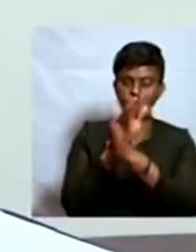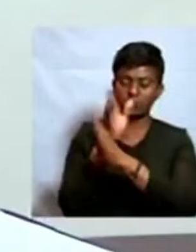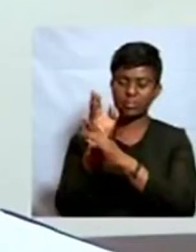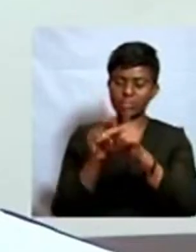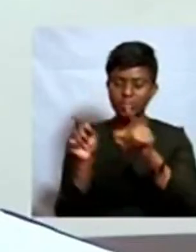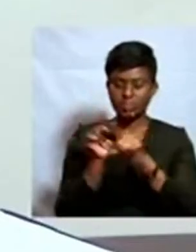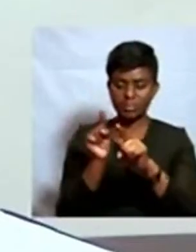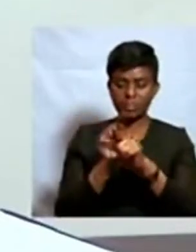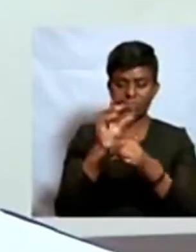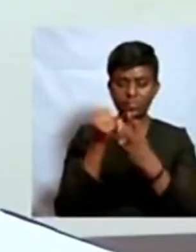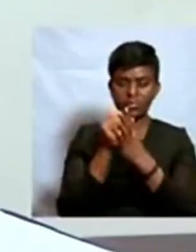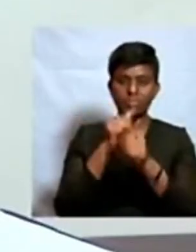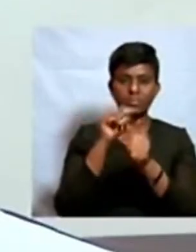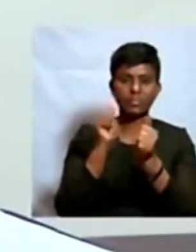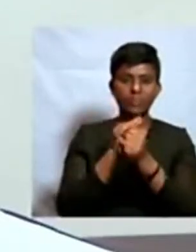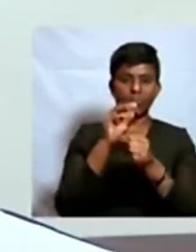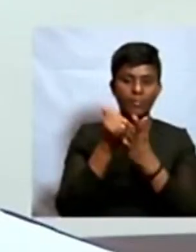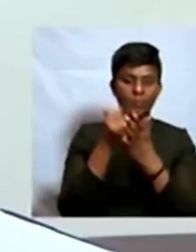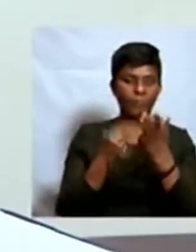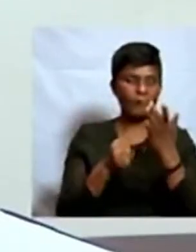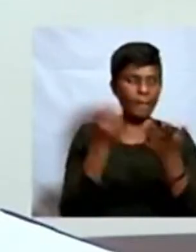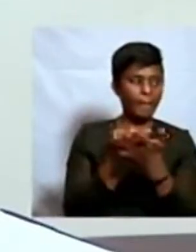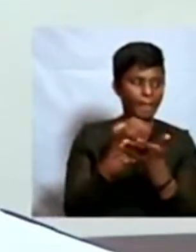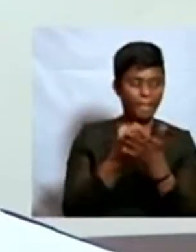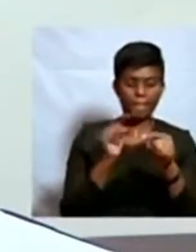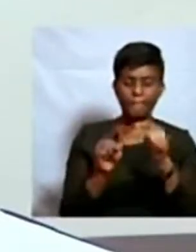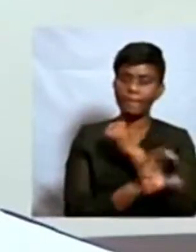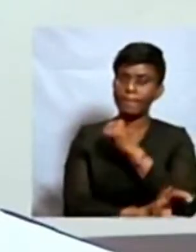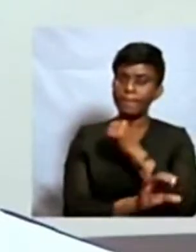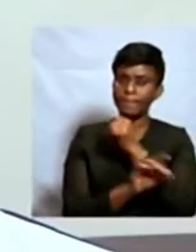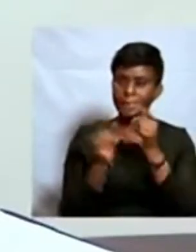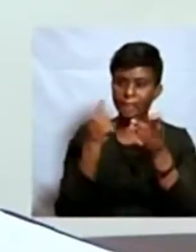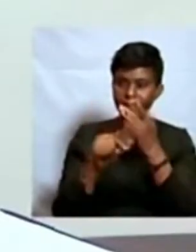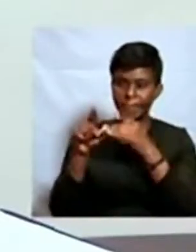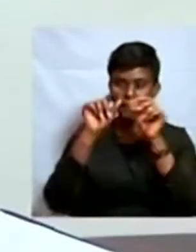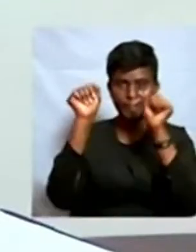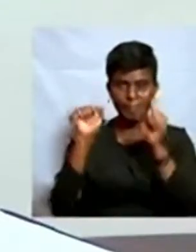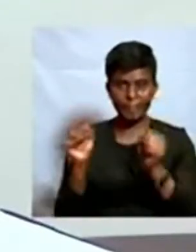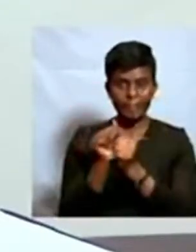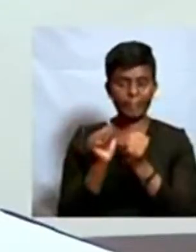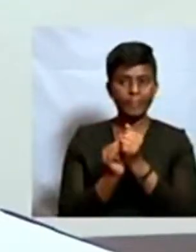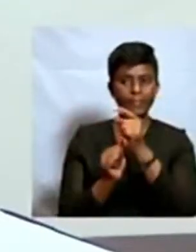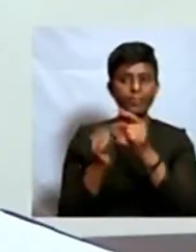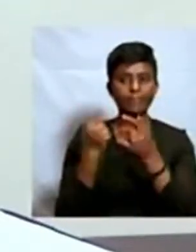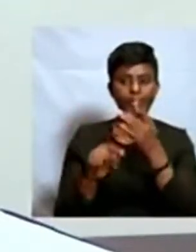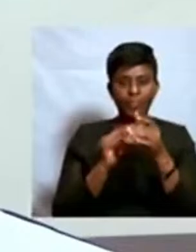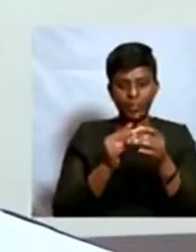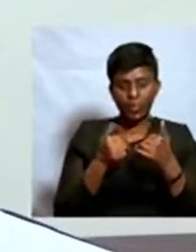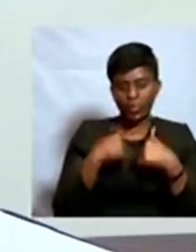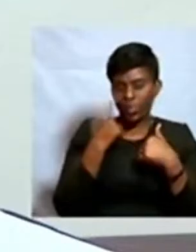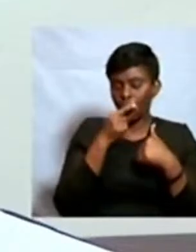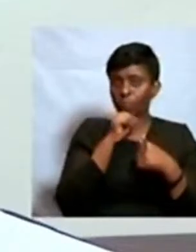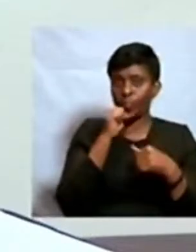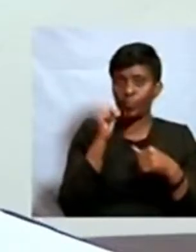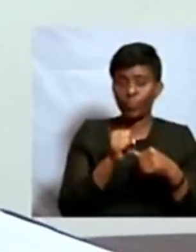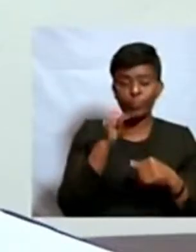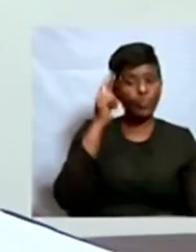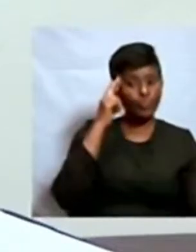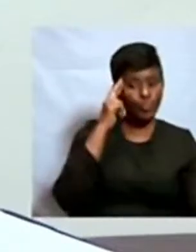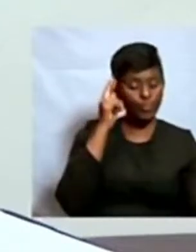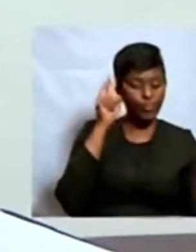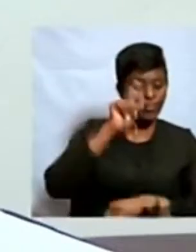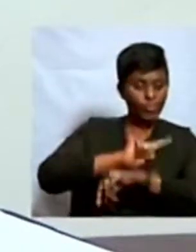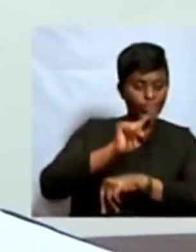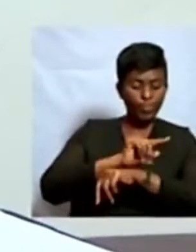as well as to the economy of this country. That's what that structure is about. Those of us who are older, they remember the days